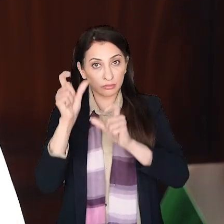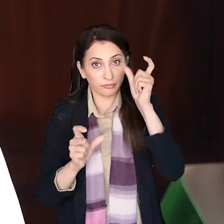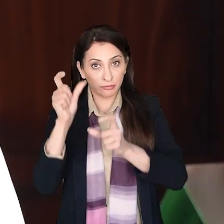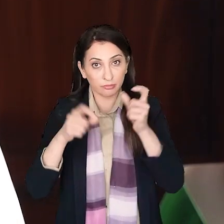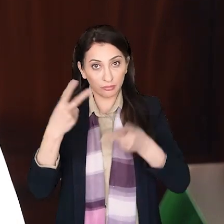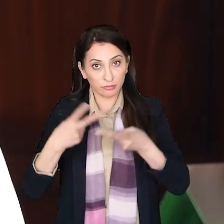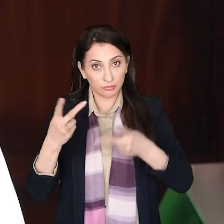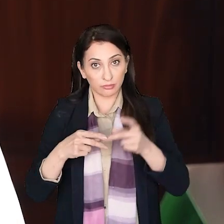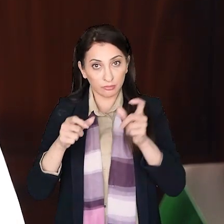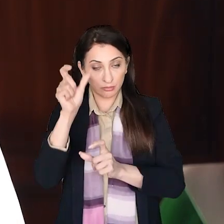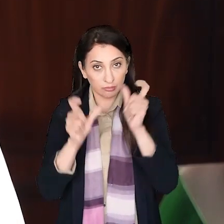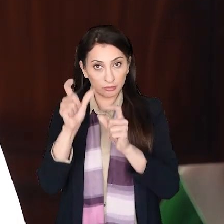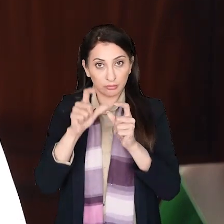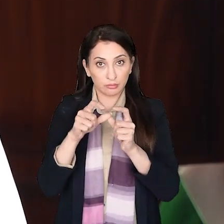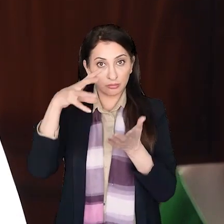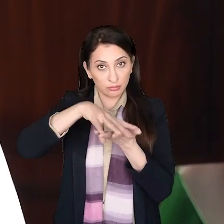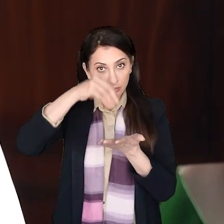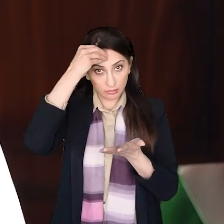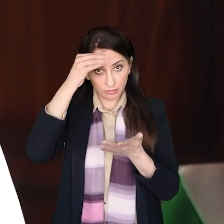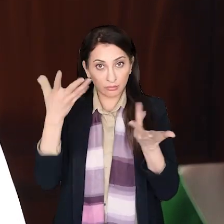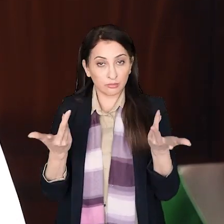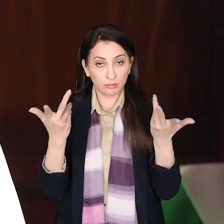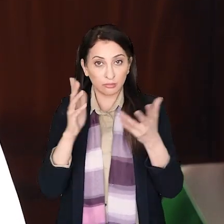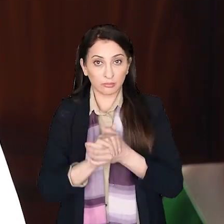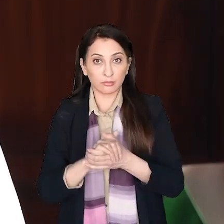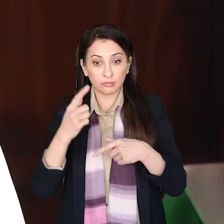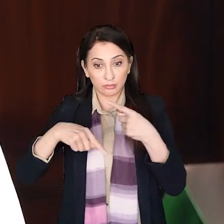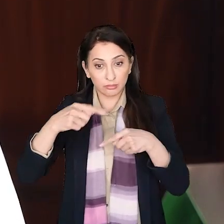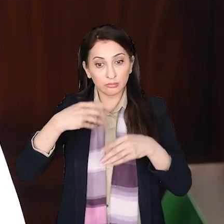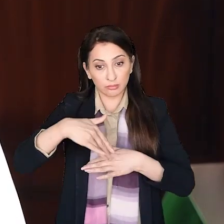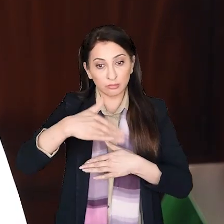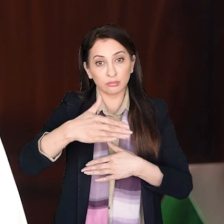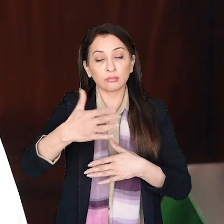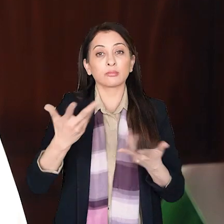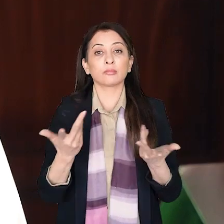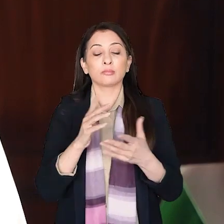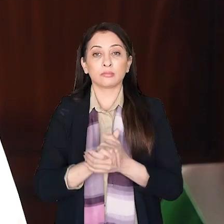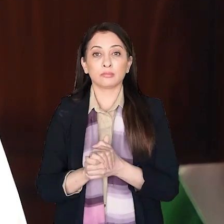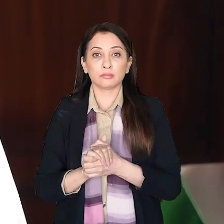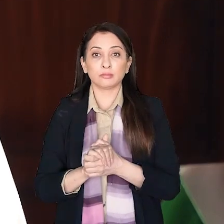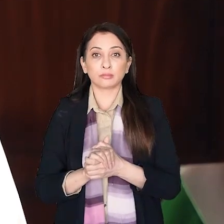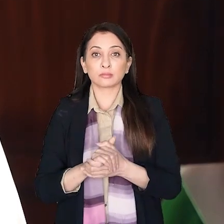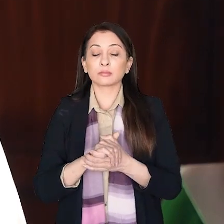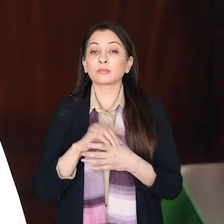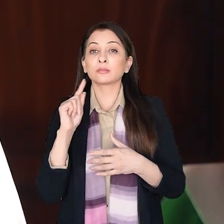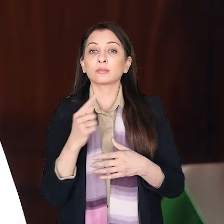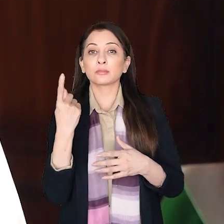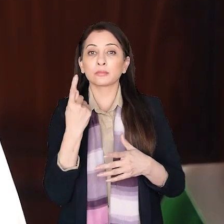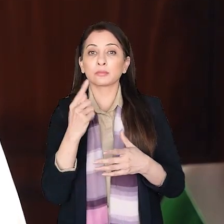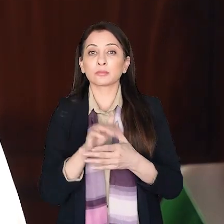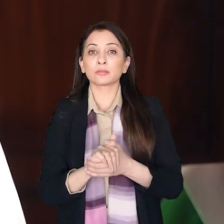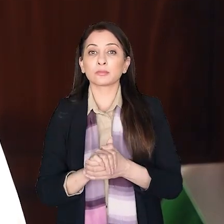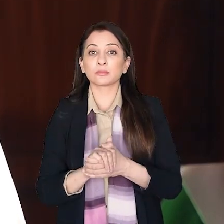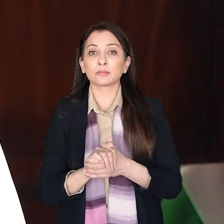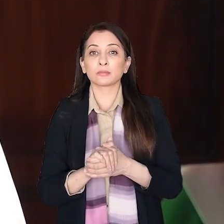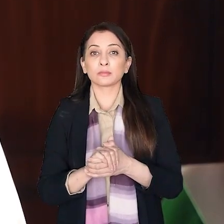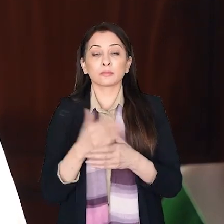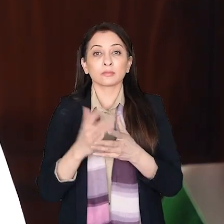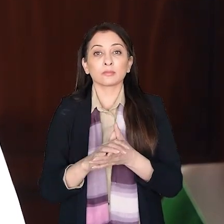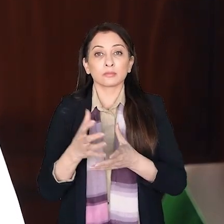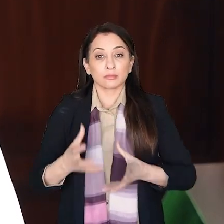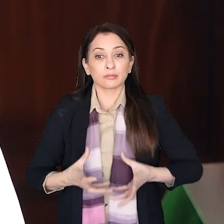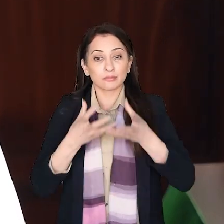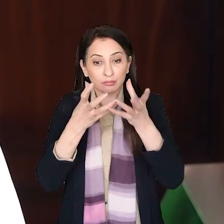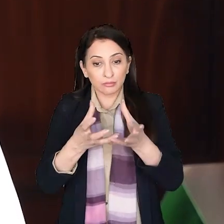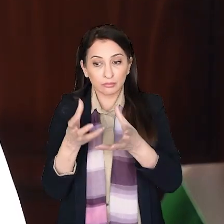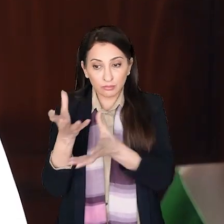industrialists or business owners in Pakistan to keep these factors moving forward. The first and the most basic thing that we didn't keep in check was